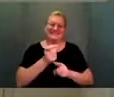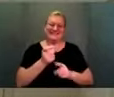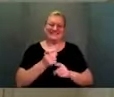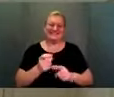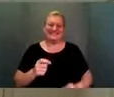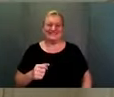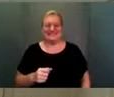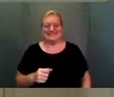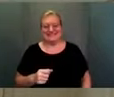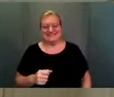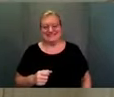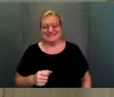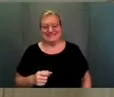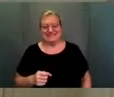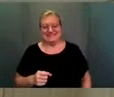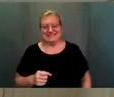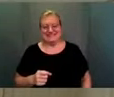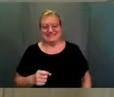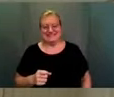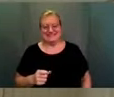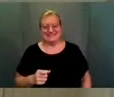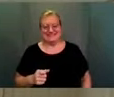All phones off.